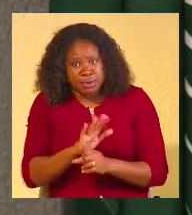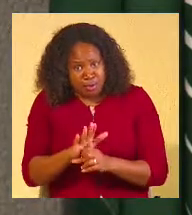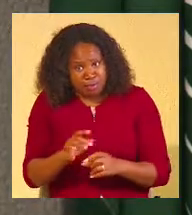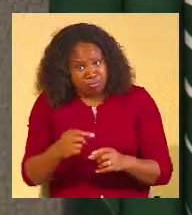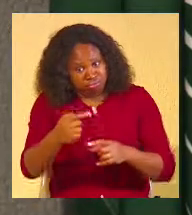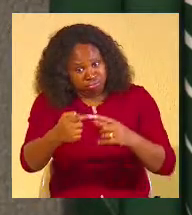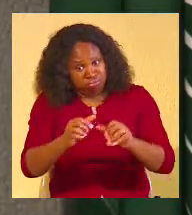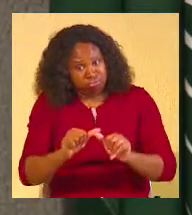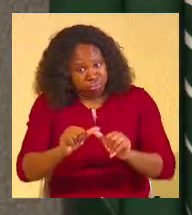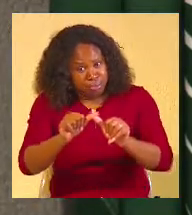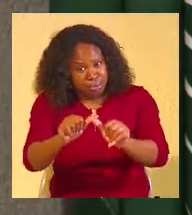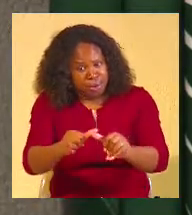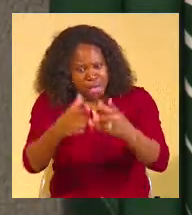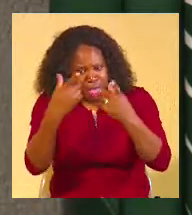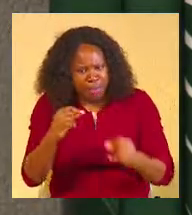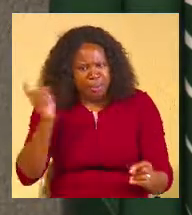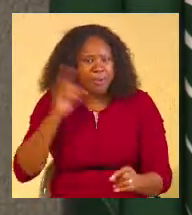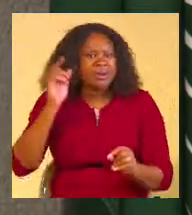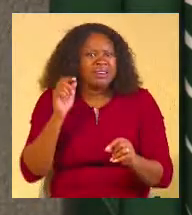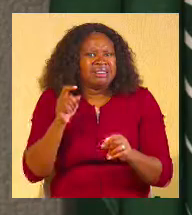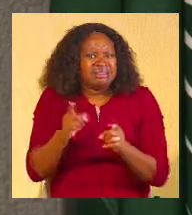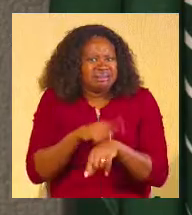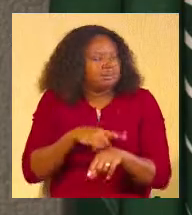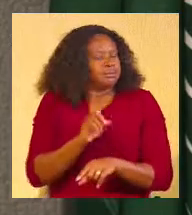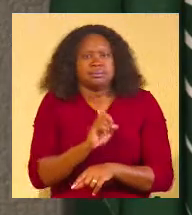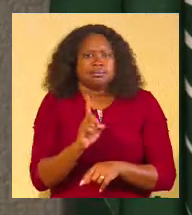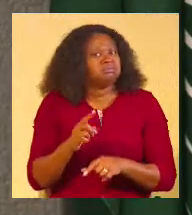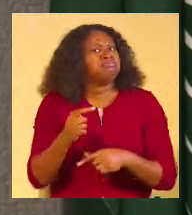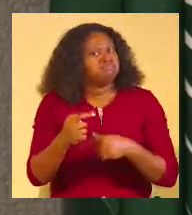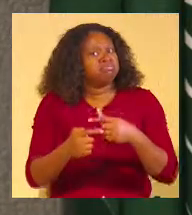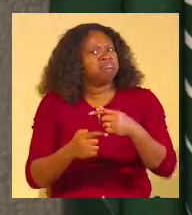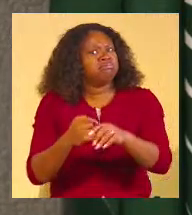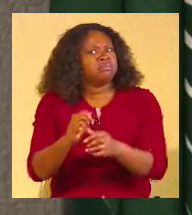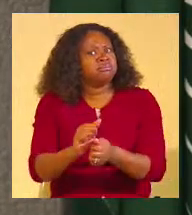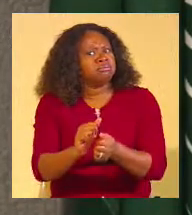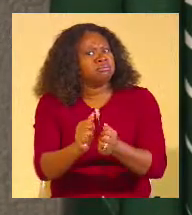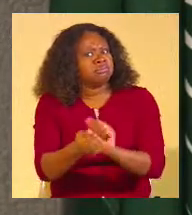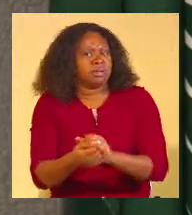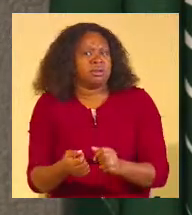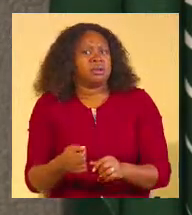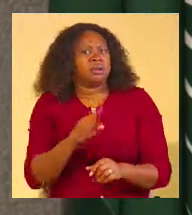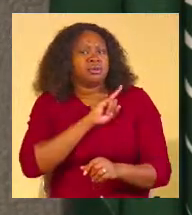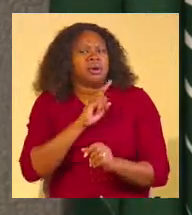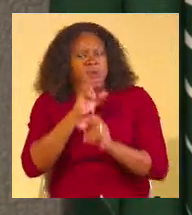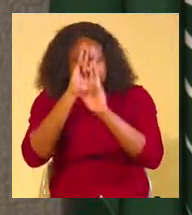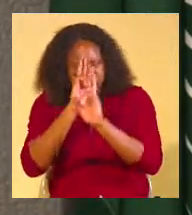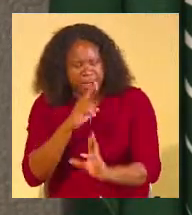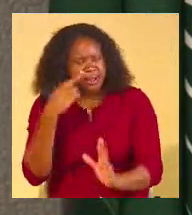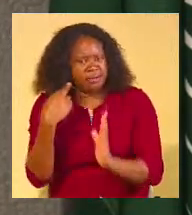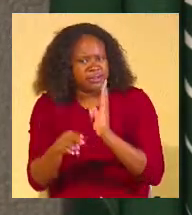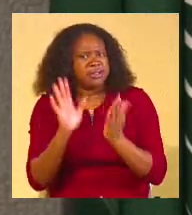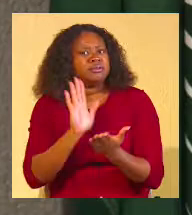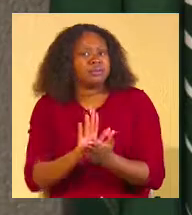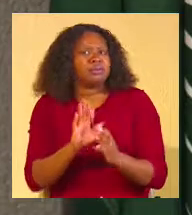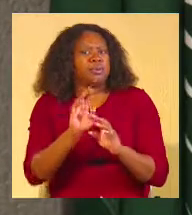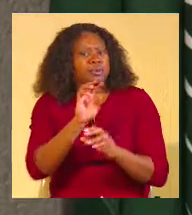while, it's not going to go away magically, so we still have to adhere to these protocols. We want our young people to go out and volunteer and